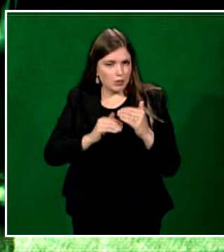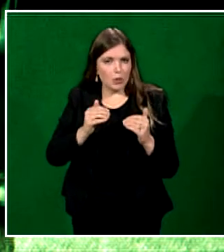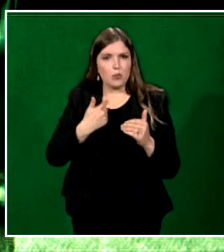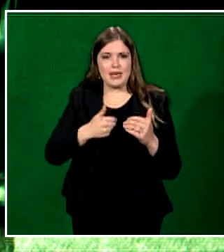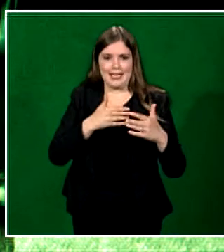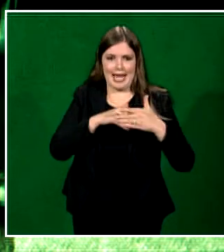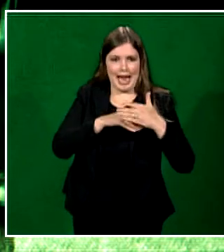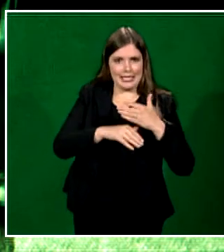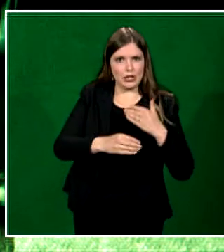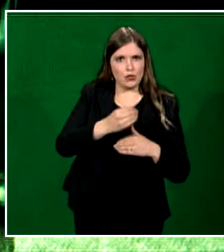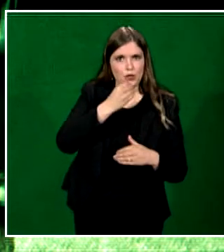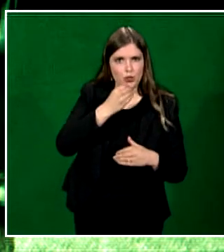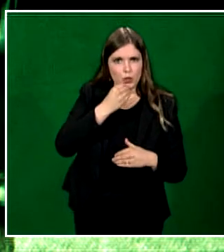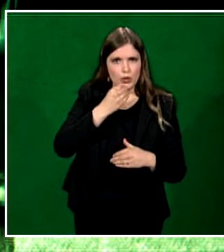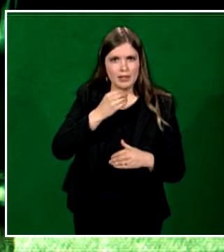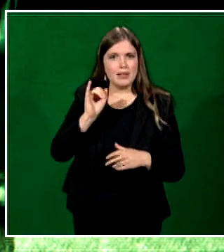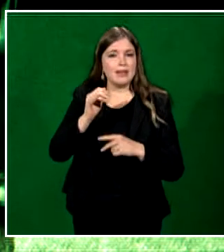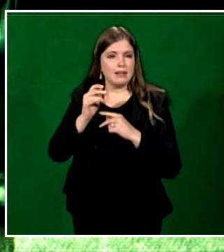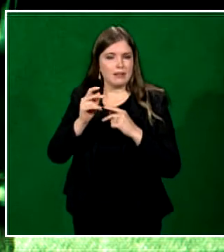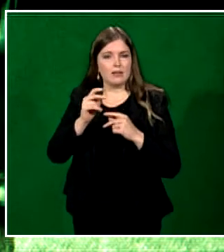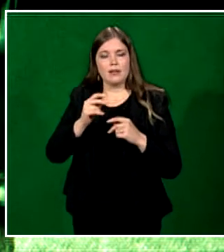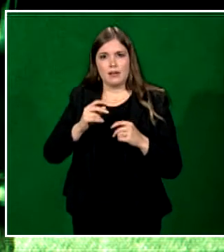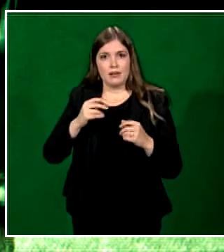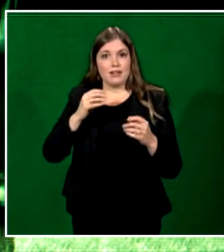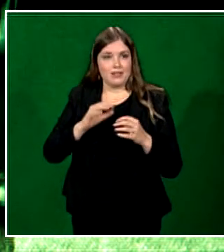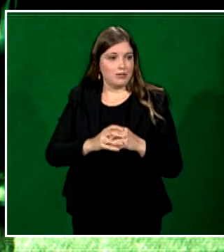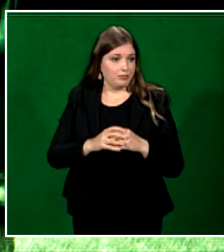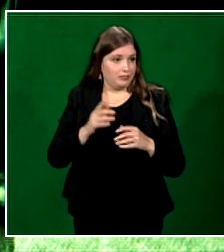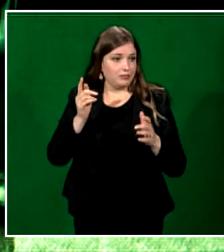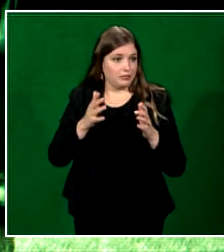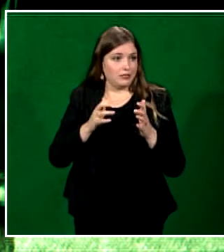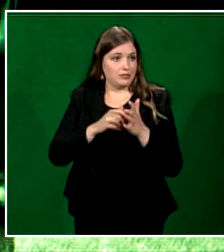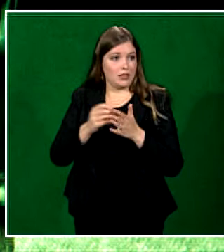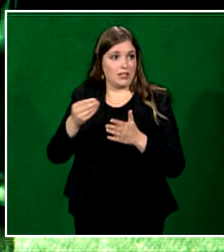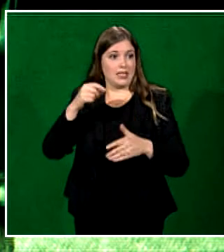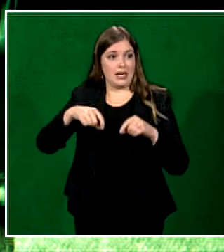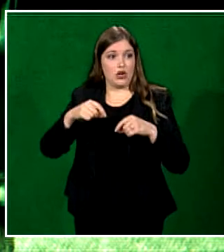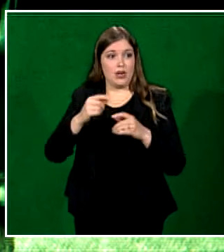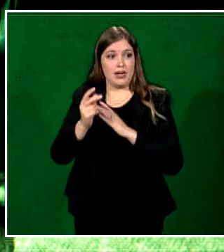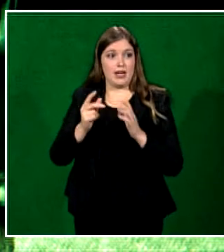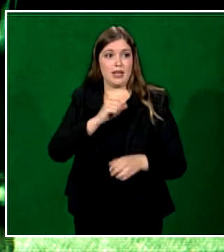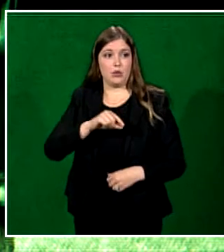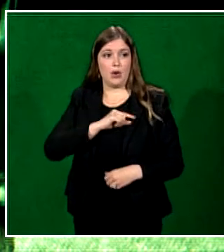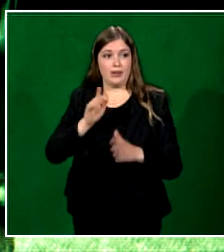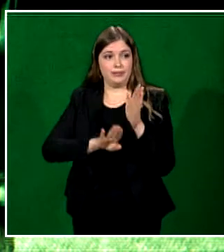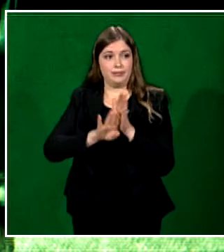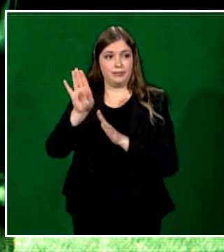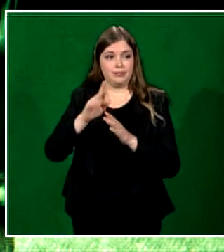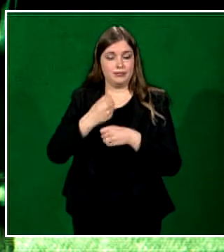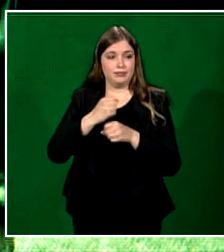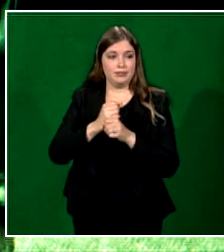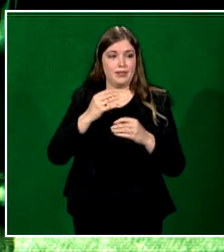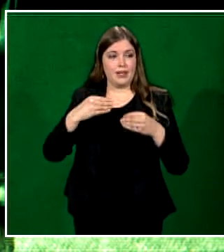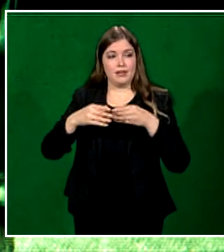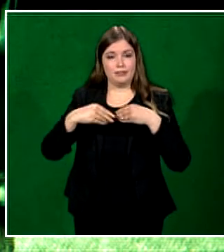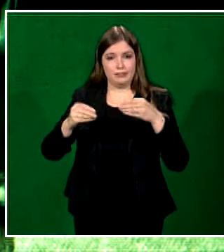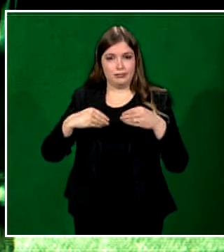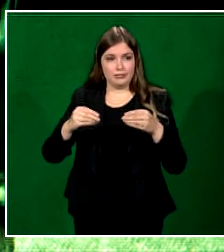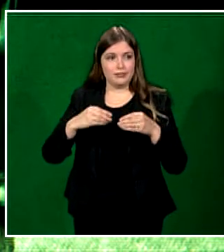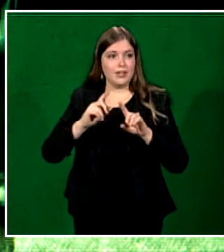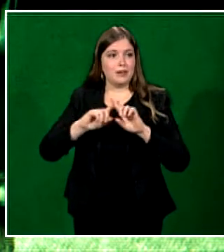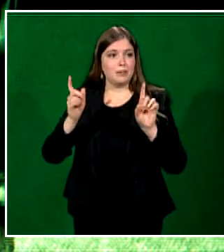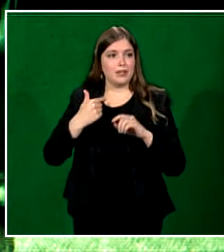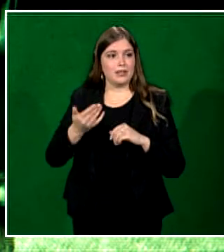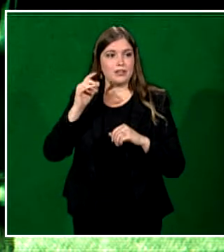form of takeaways. This can be compared to how most people in the US can access cheap takeaway meals at McDonald's or KFC, but this is not in a